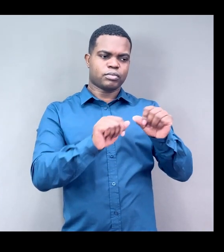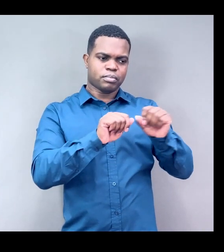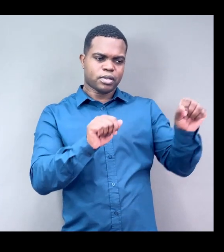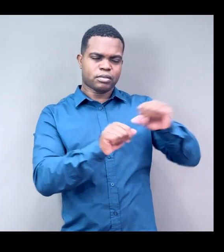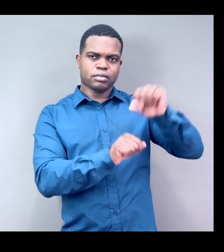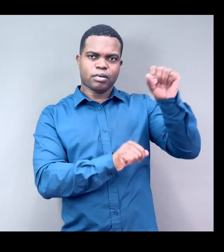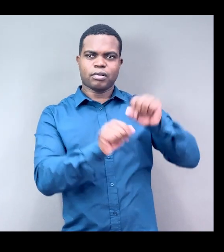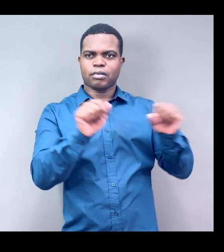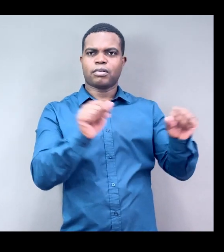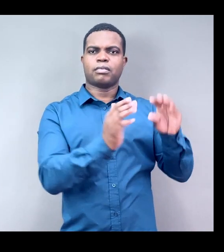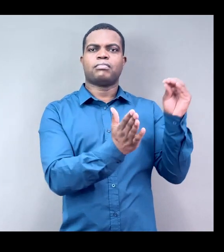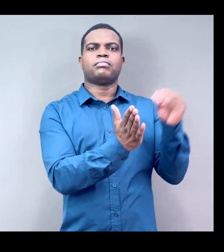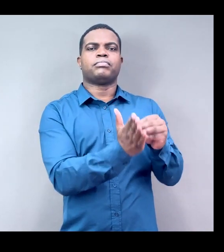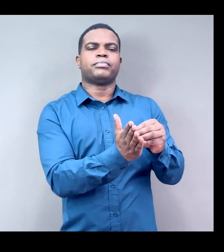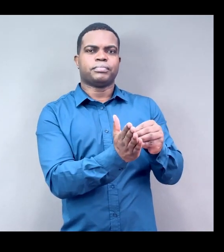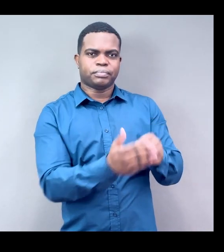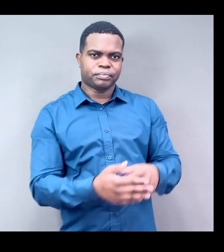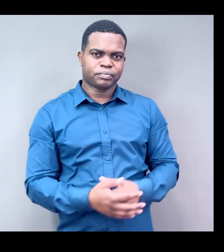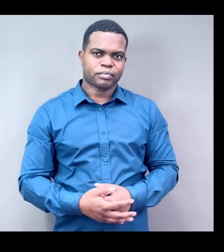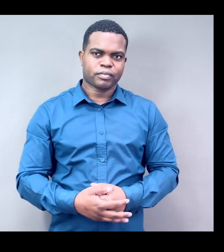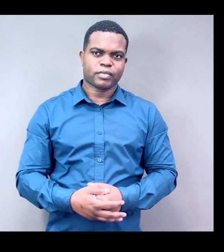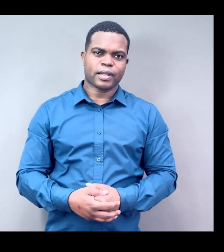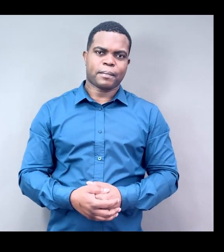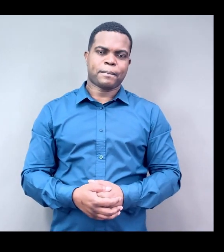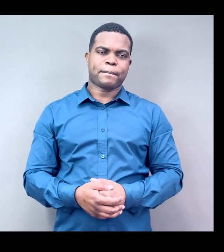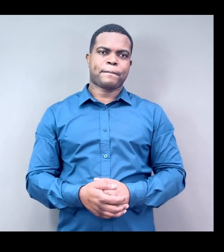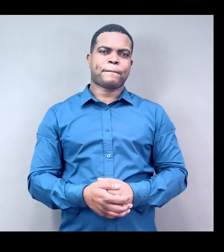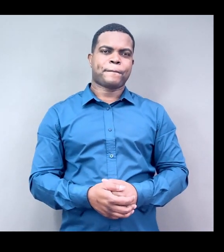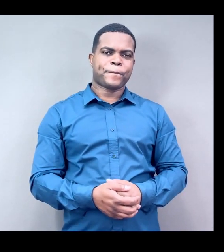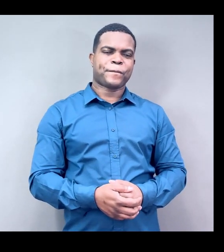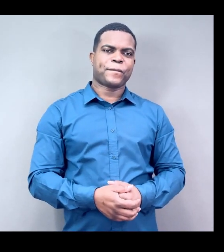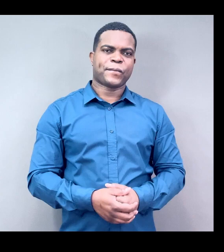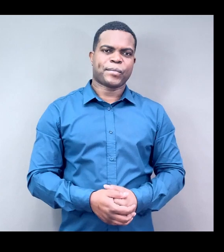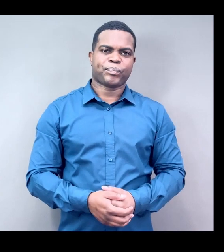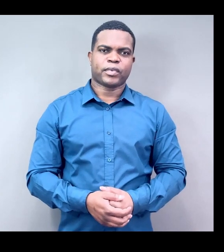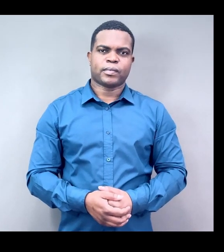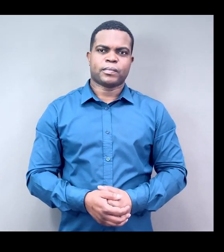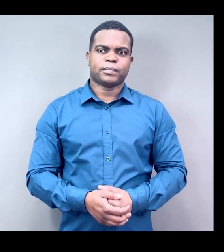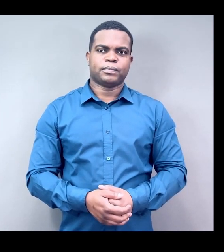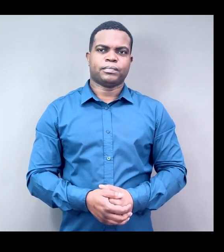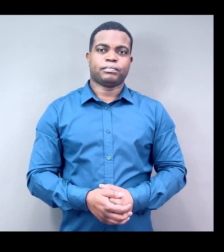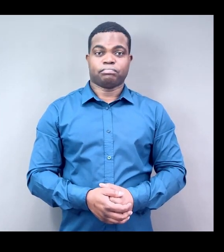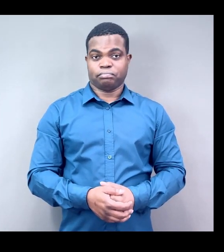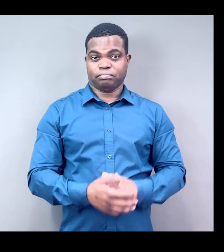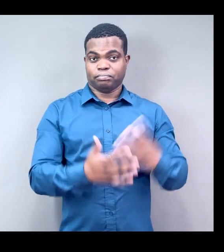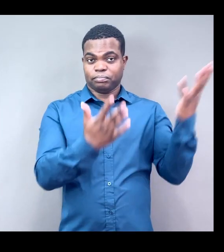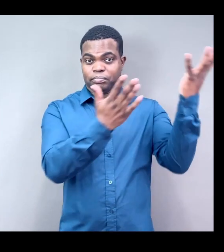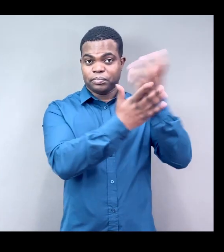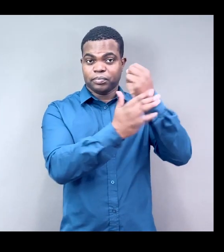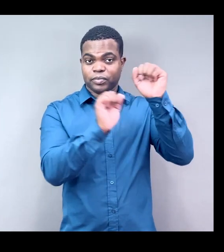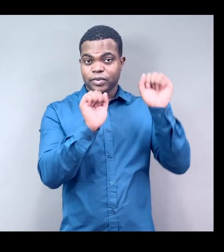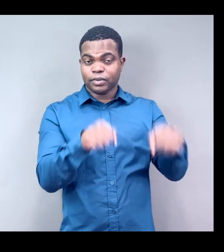here is the indicator that you can use to measure your outcome.